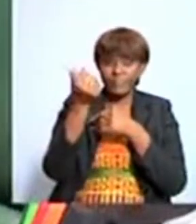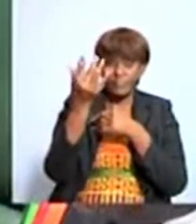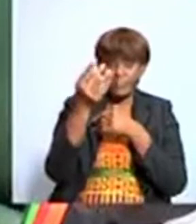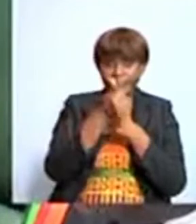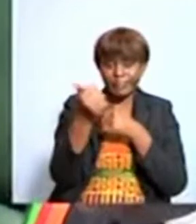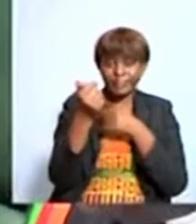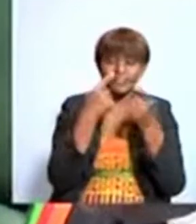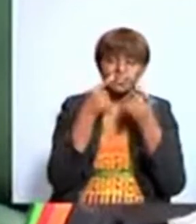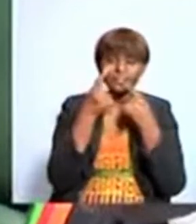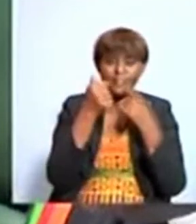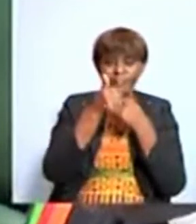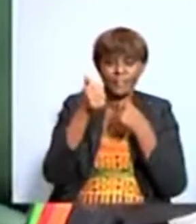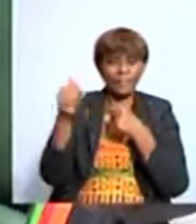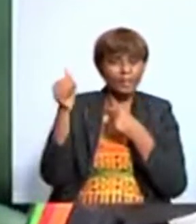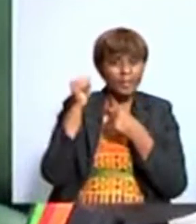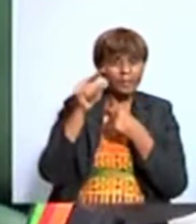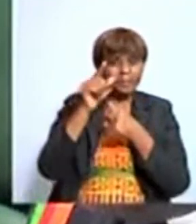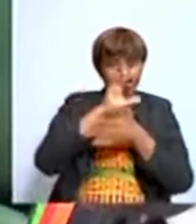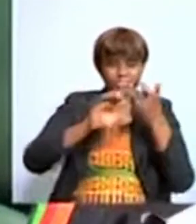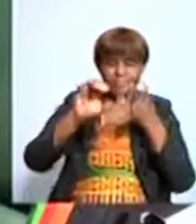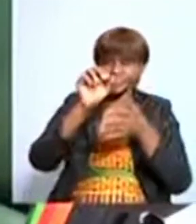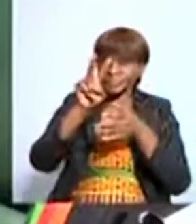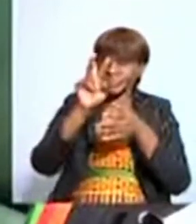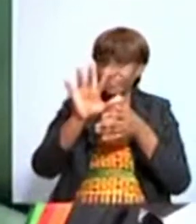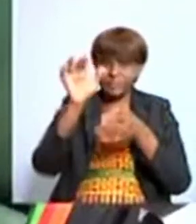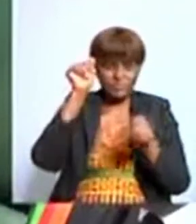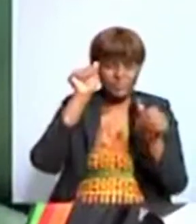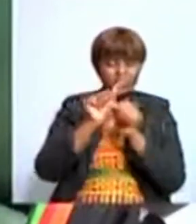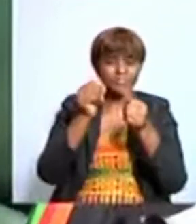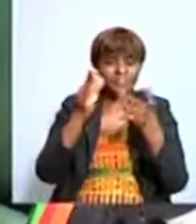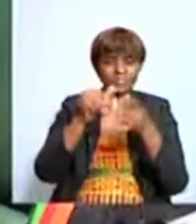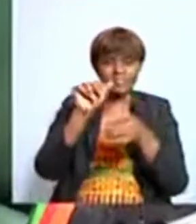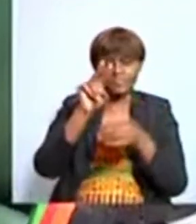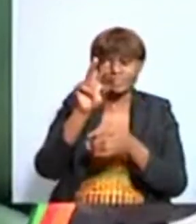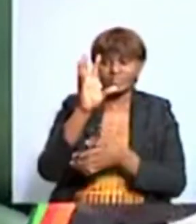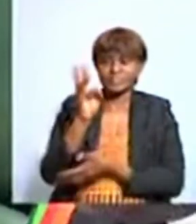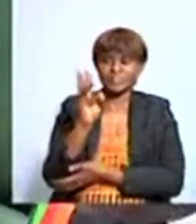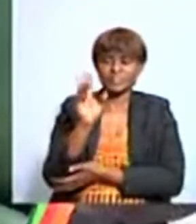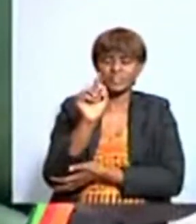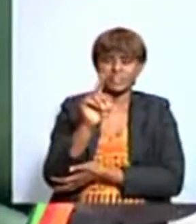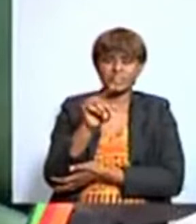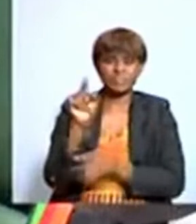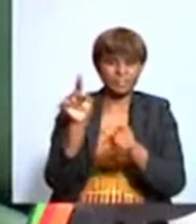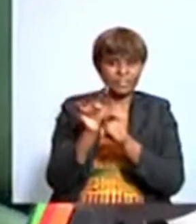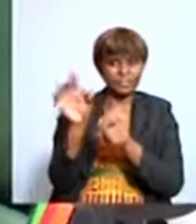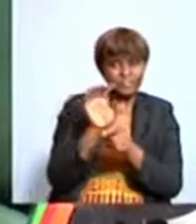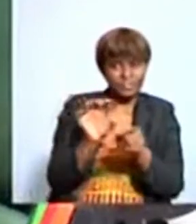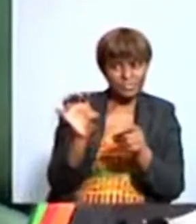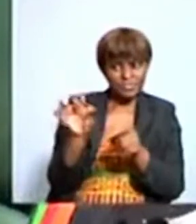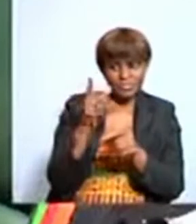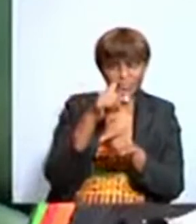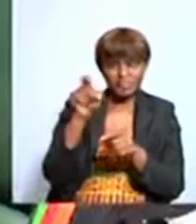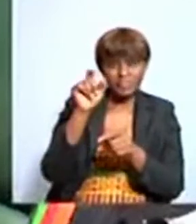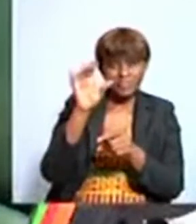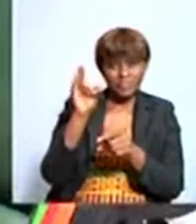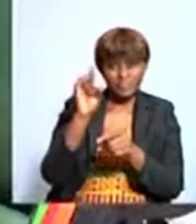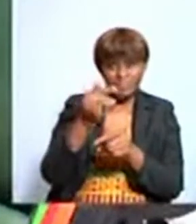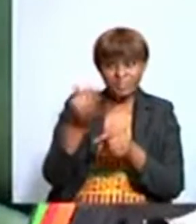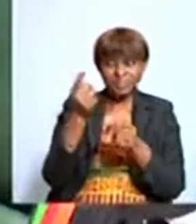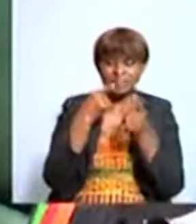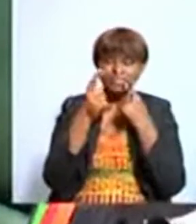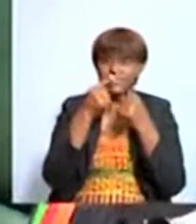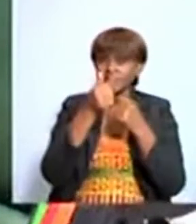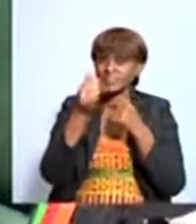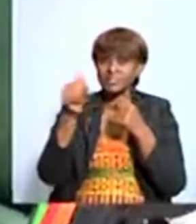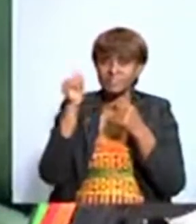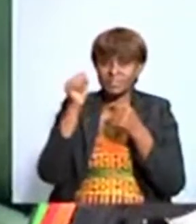Any debate? Any objection? Clause 25 is agreed to. Clause 26, amendment of section 117. Any debate? Any